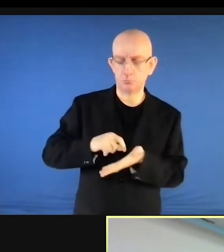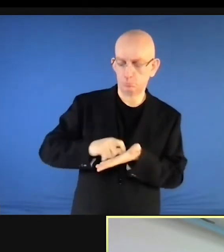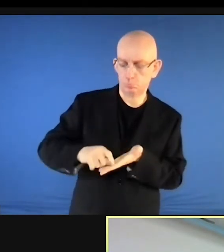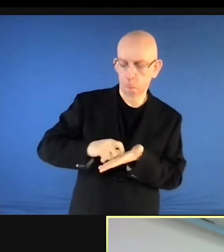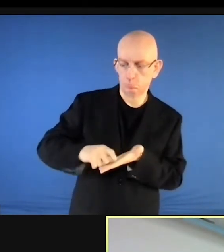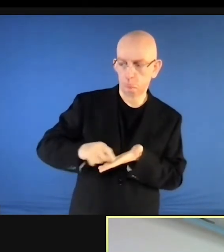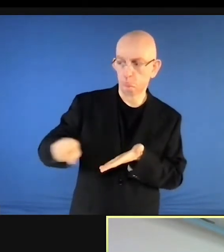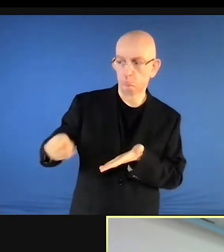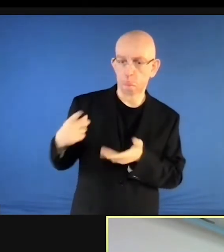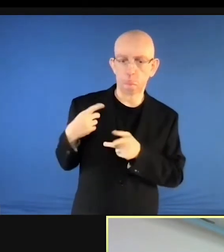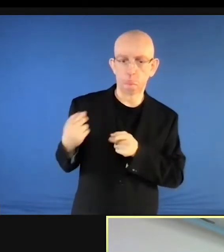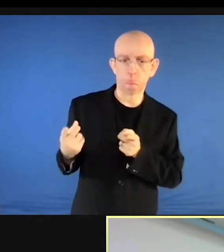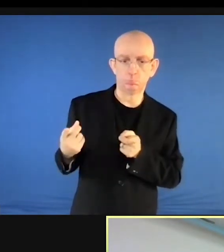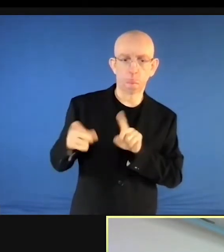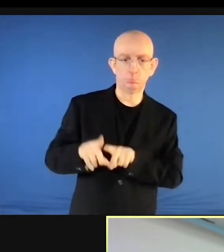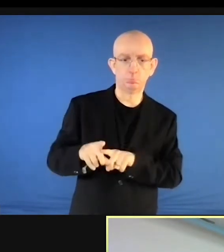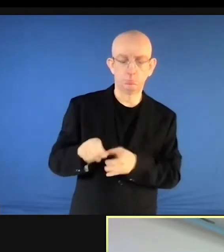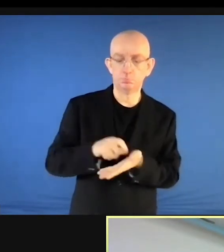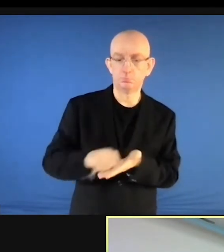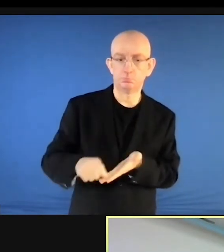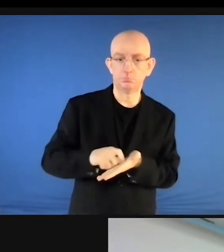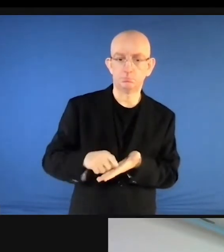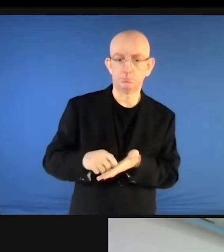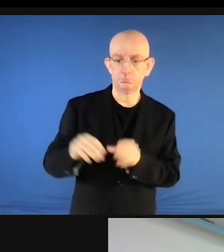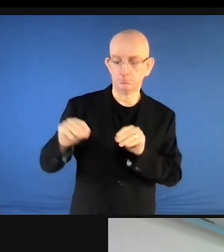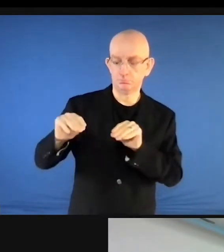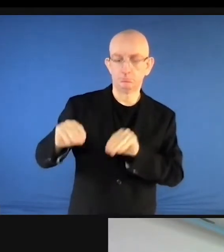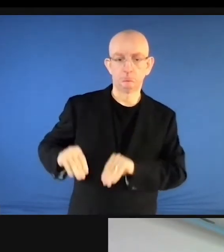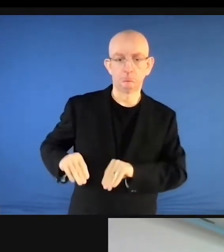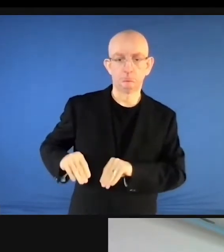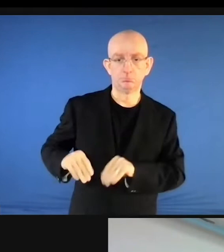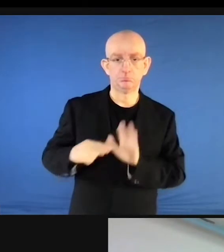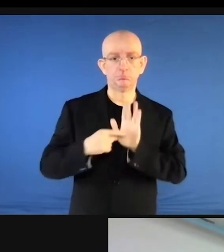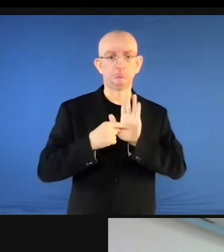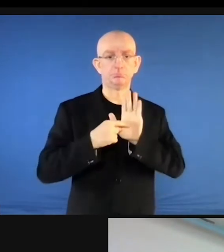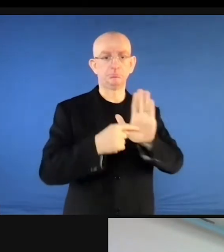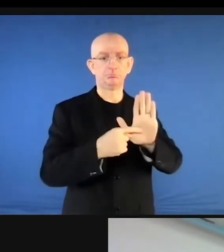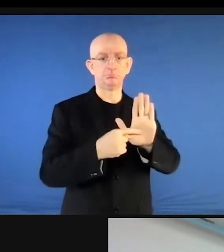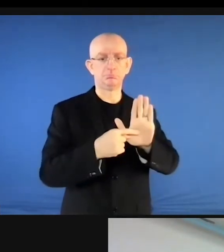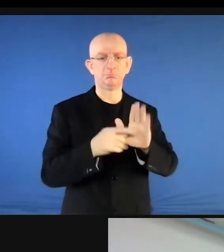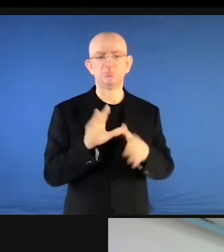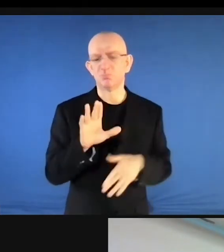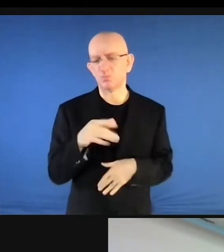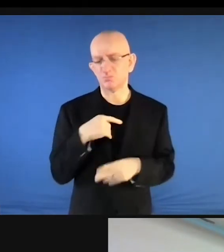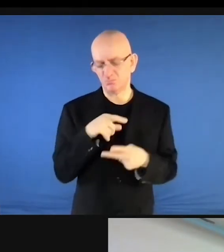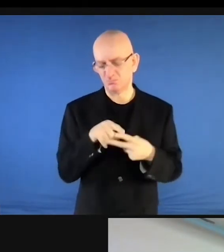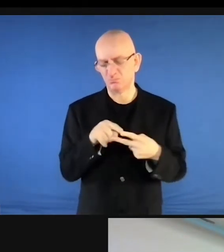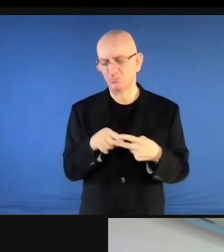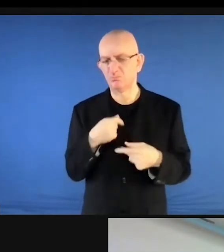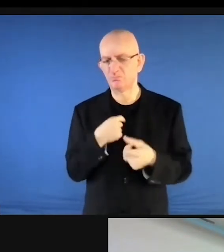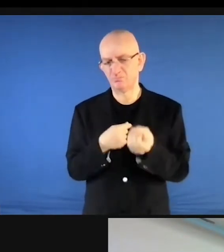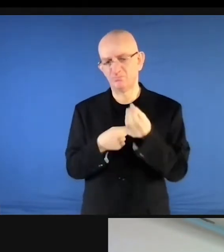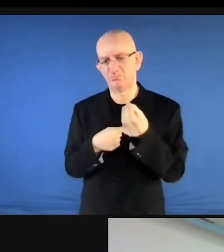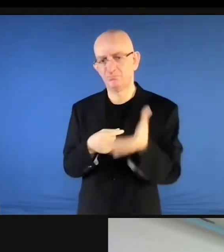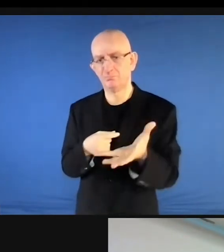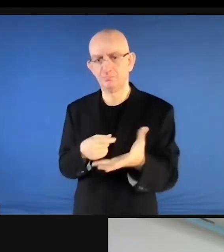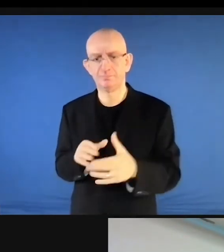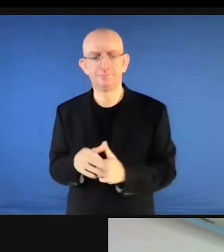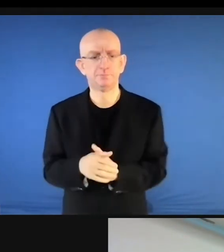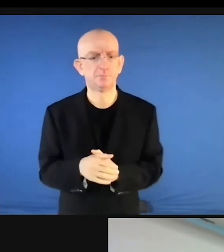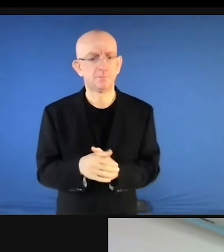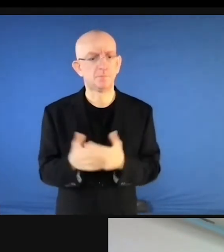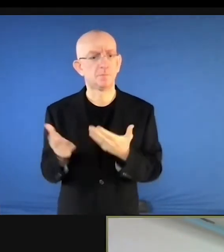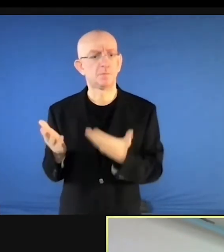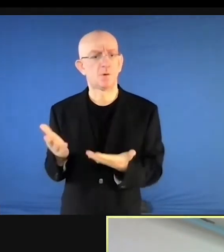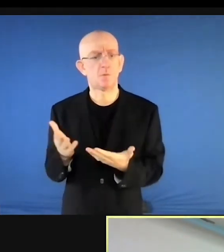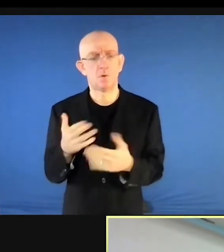to raise. Thank you. Very important points. Thank you, Alfred. So we see this issue of joint